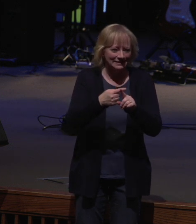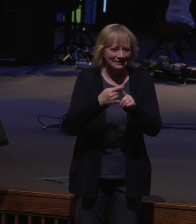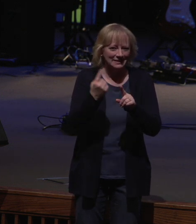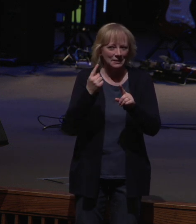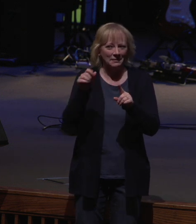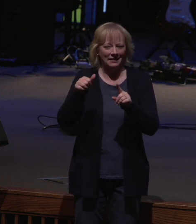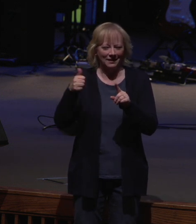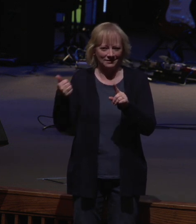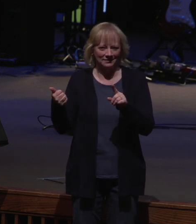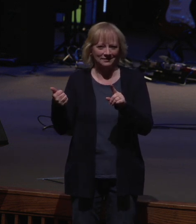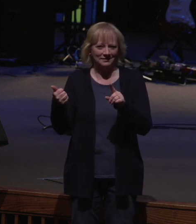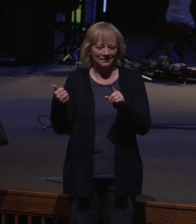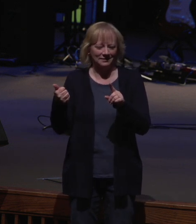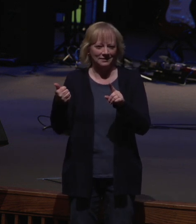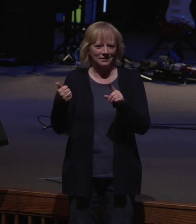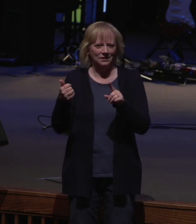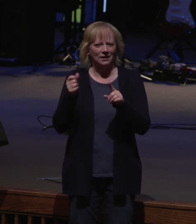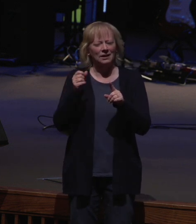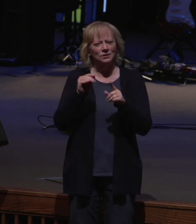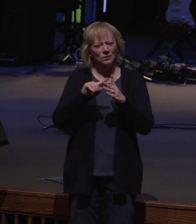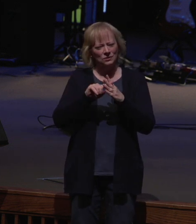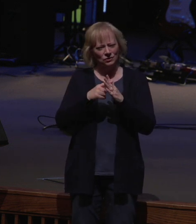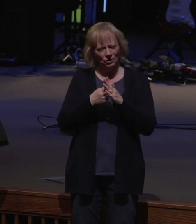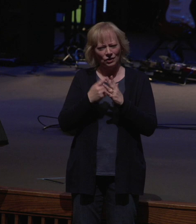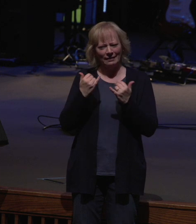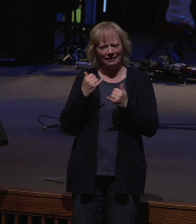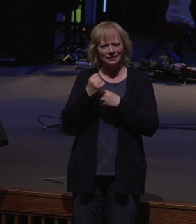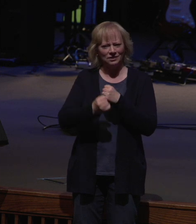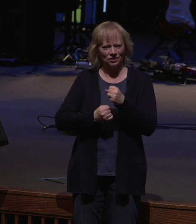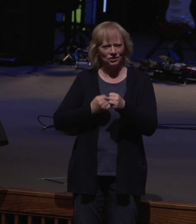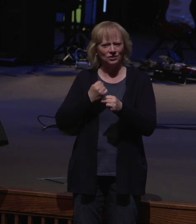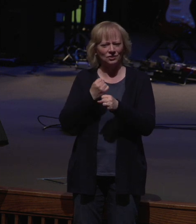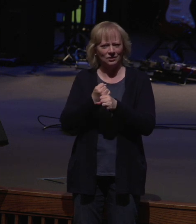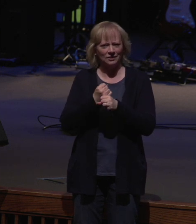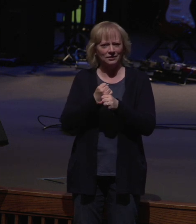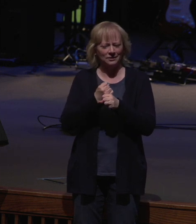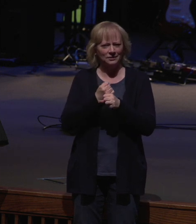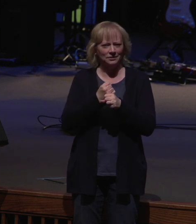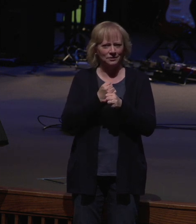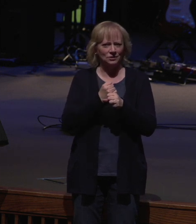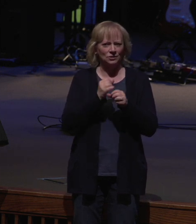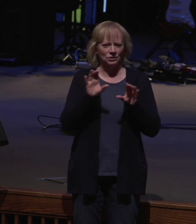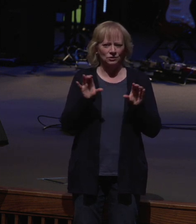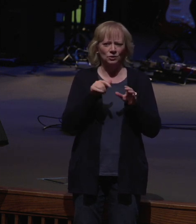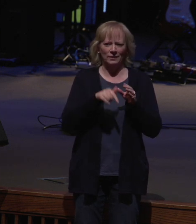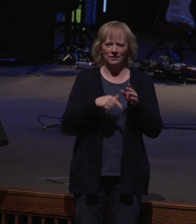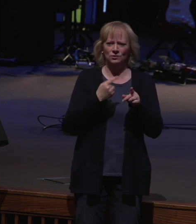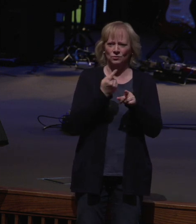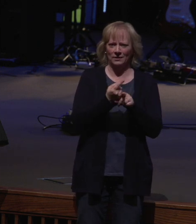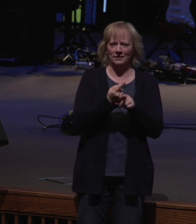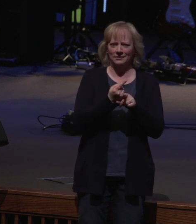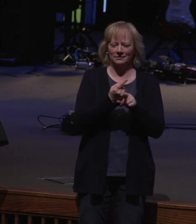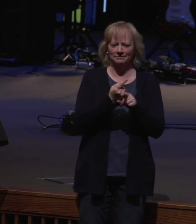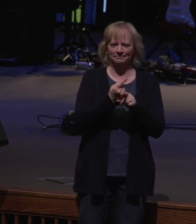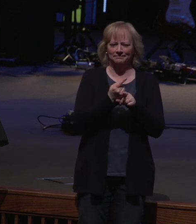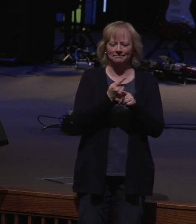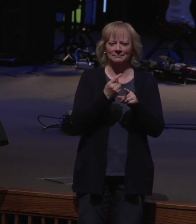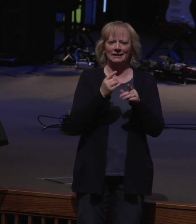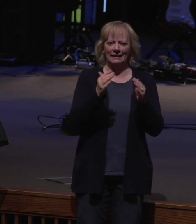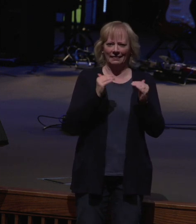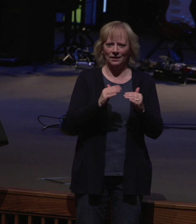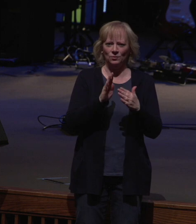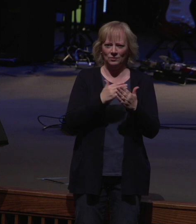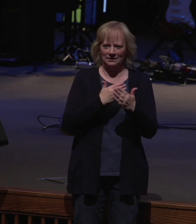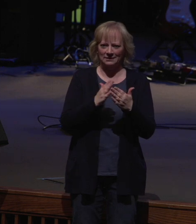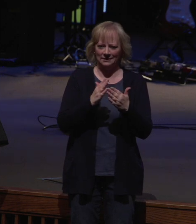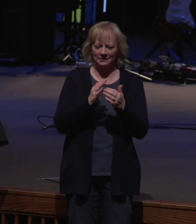And so let's start this year off getting this first one right. And then we'll sing together, amen? Let's pray.